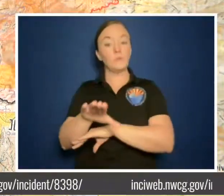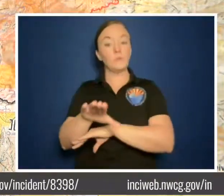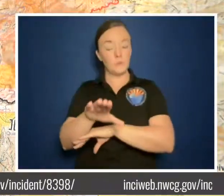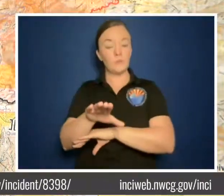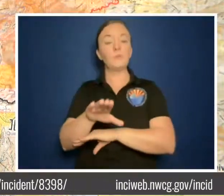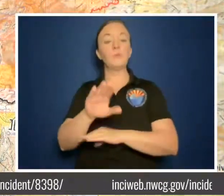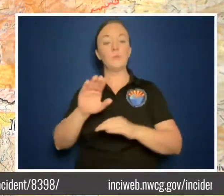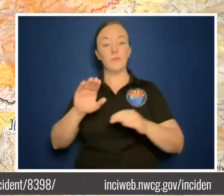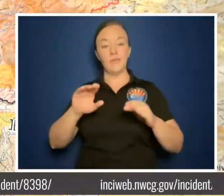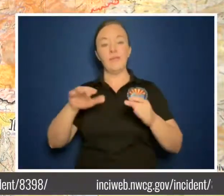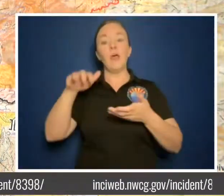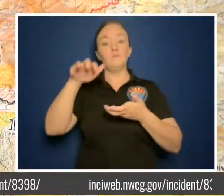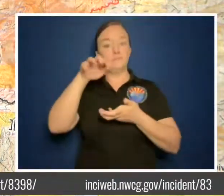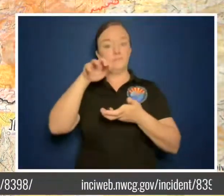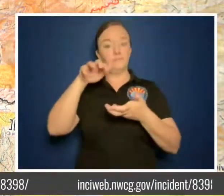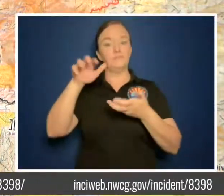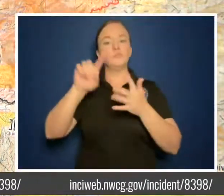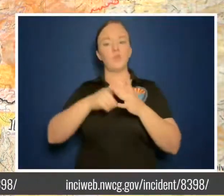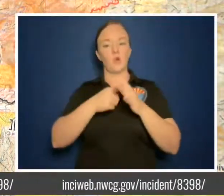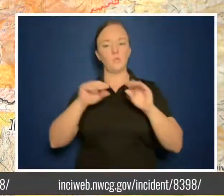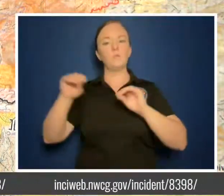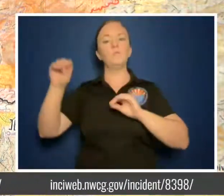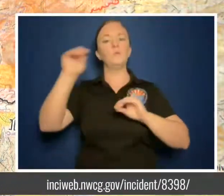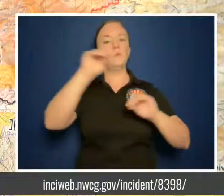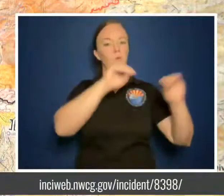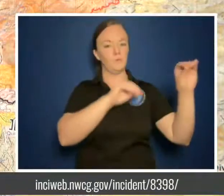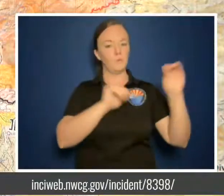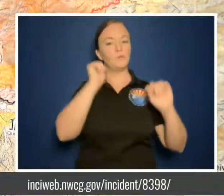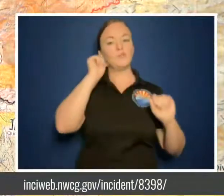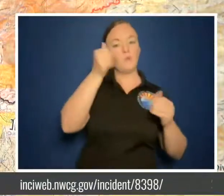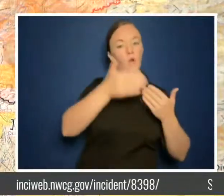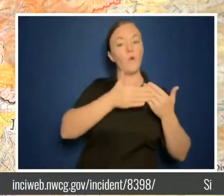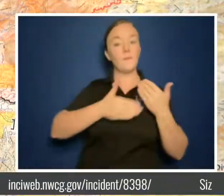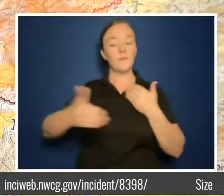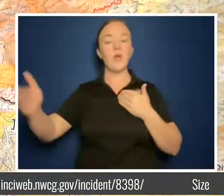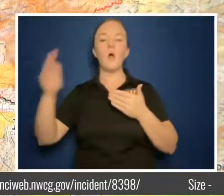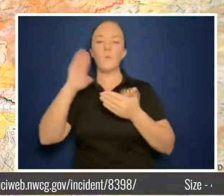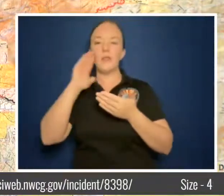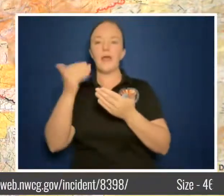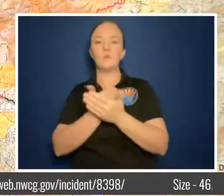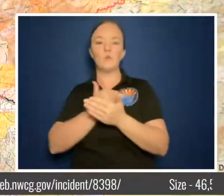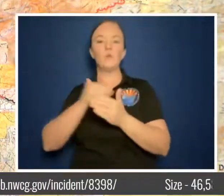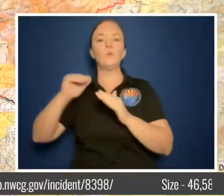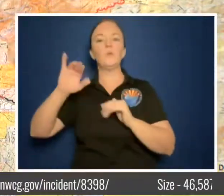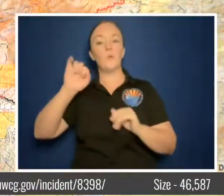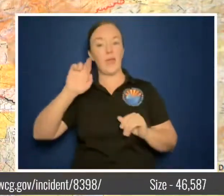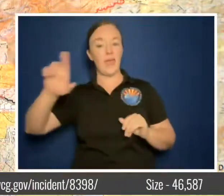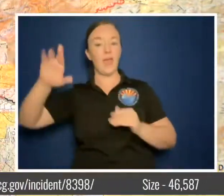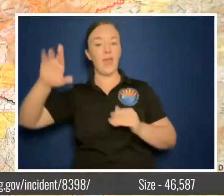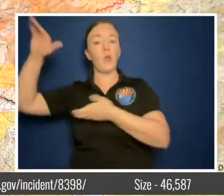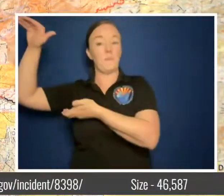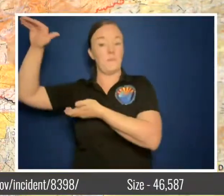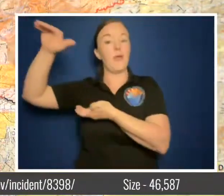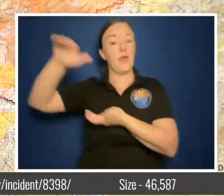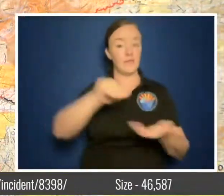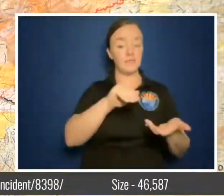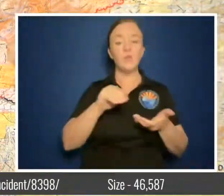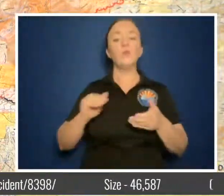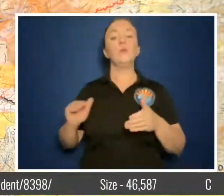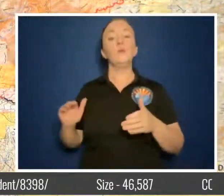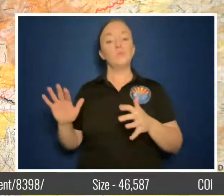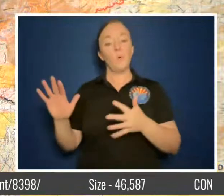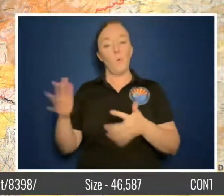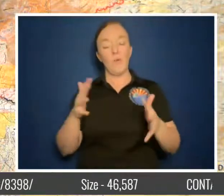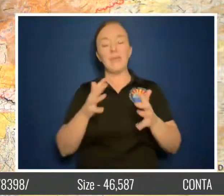and beyond, we have a new air mass coming in. So the wind will primarily still be coming out of the southwest, pushing in this